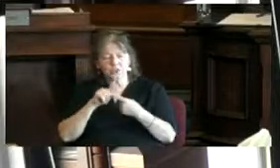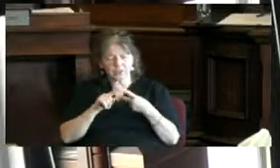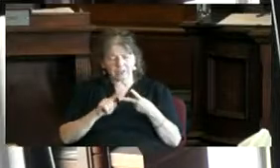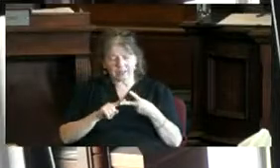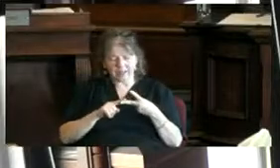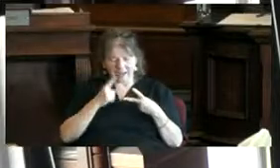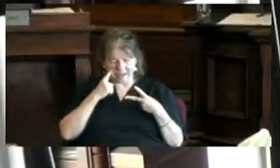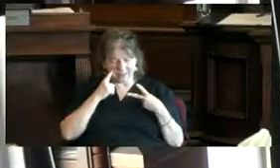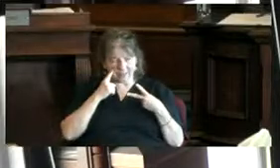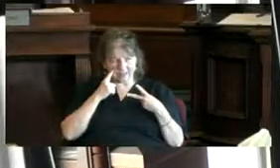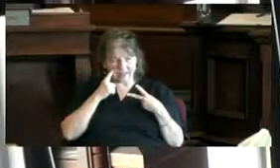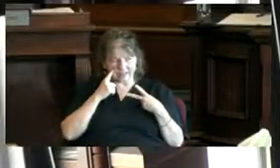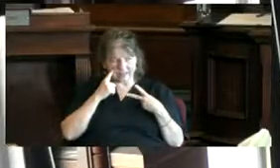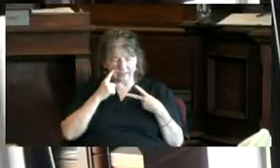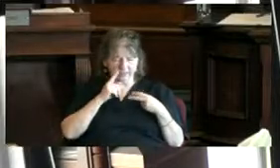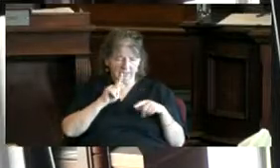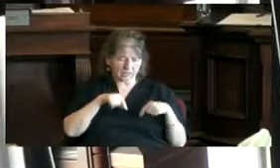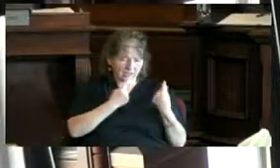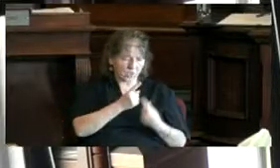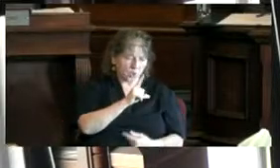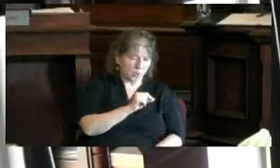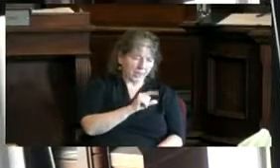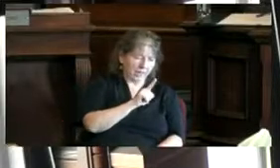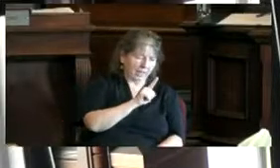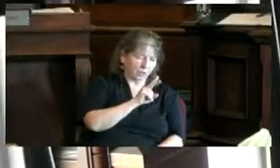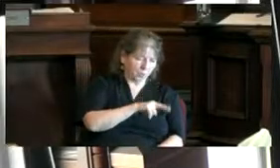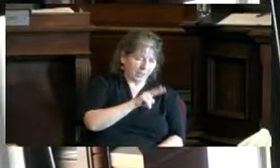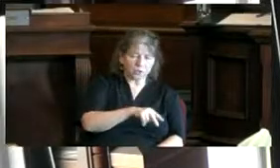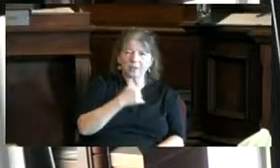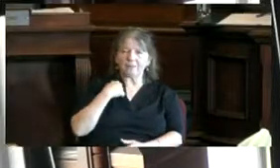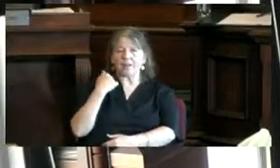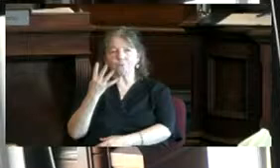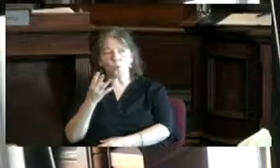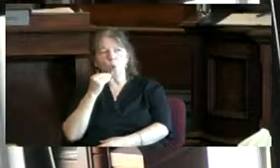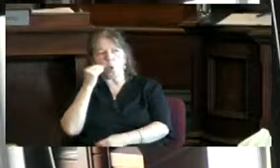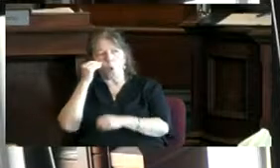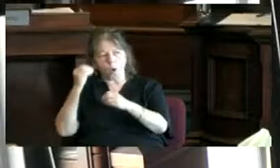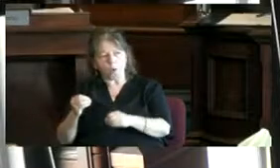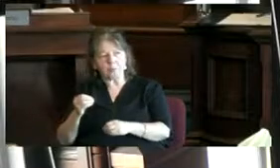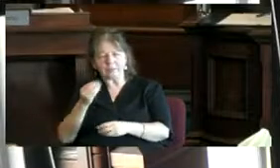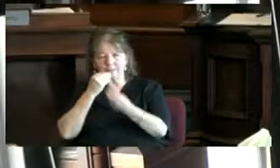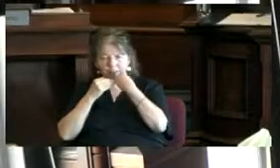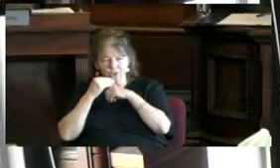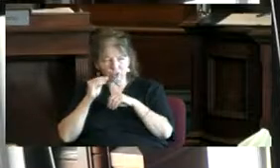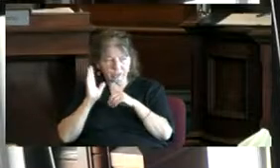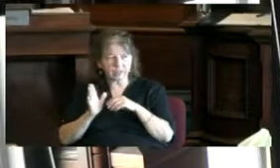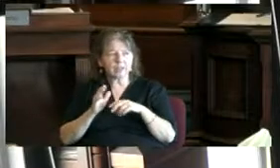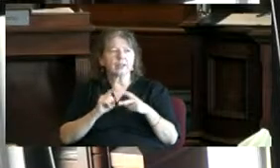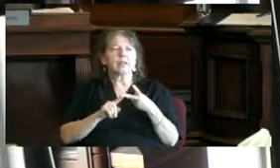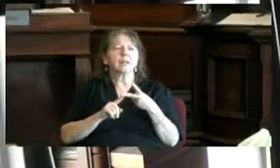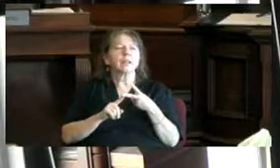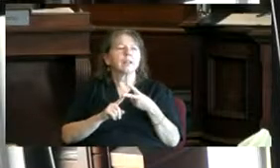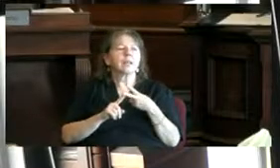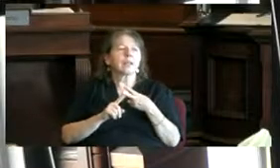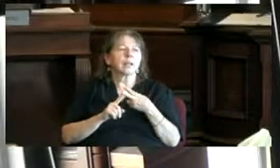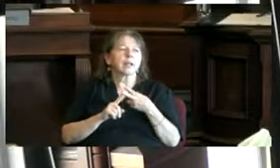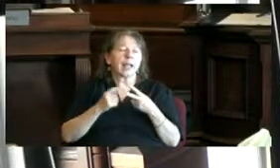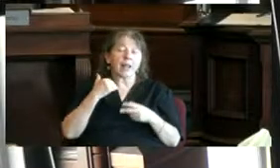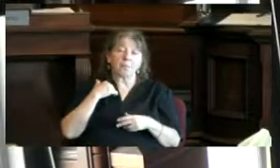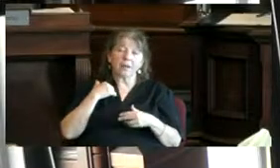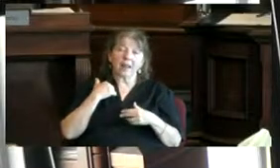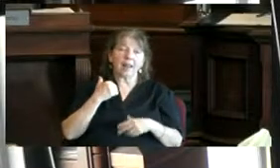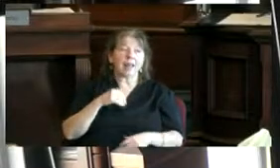have had four since 2022. And then also, we have an ongoing effort through the